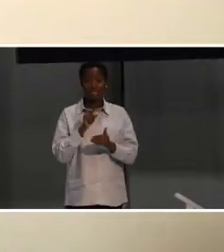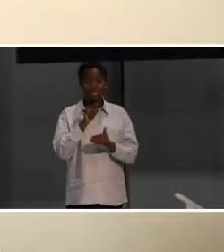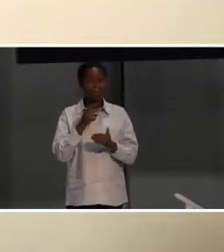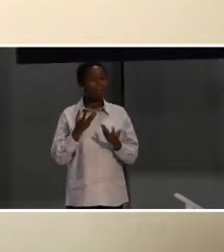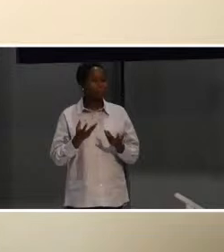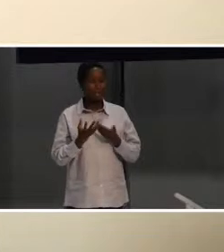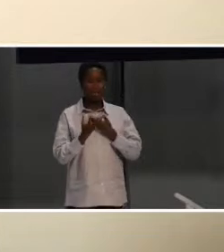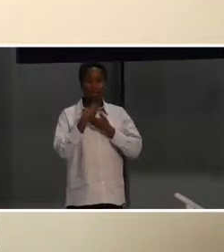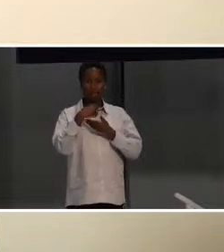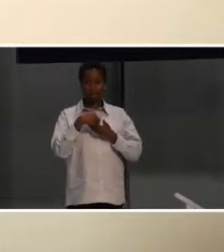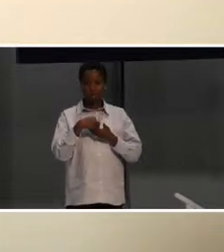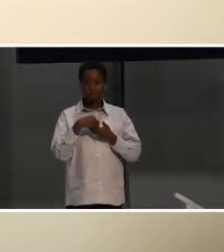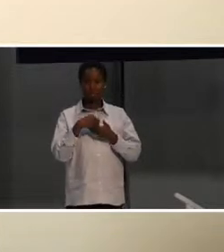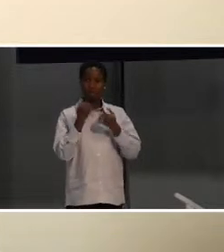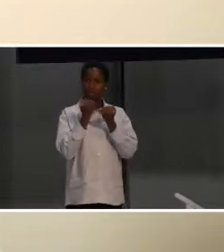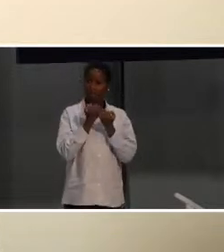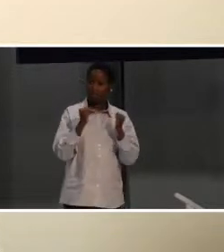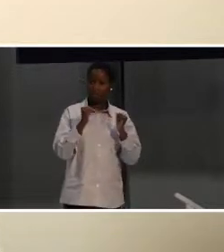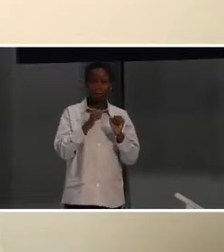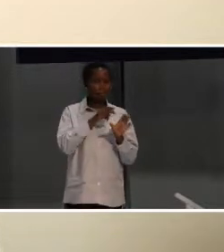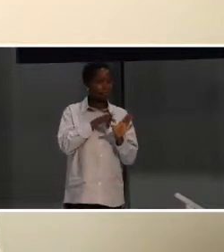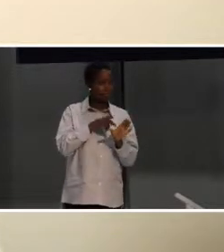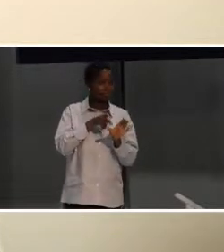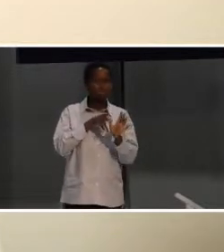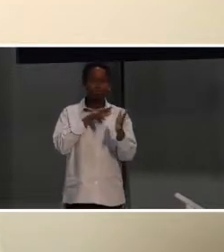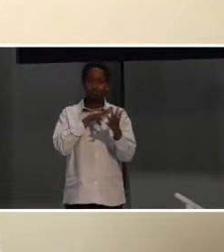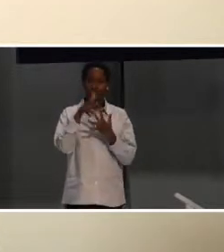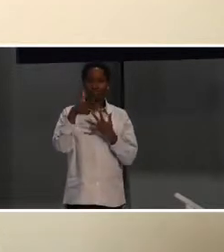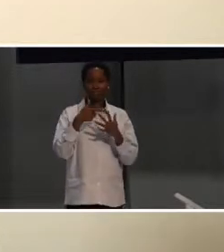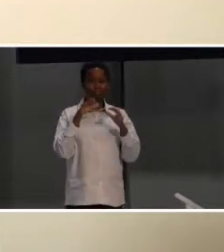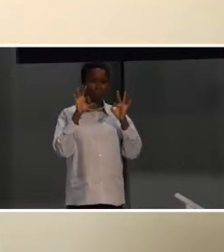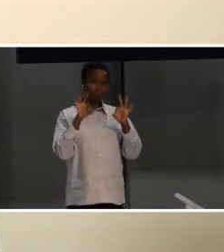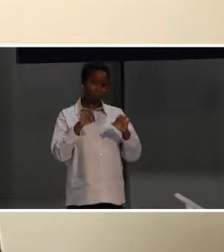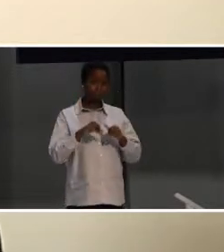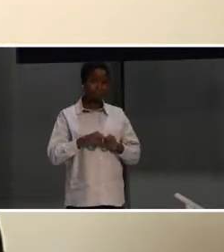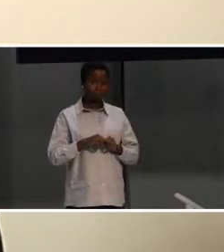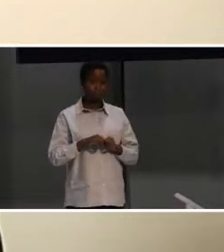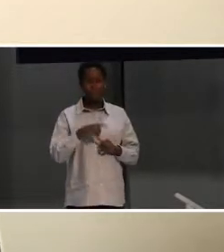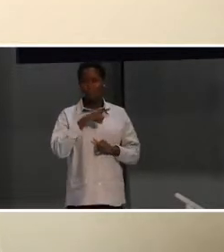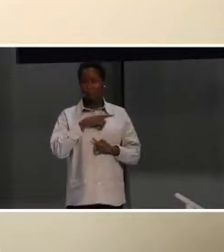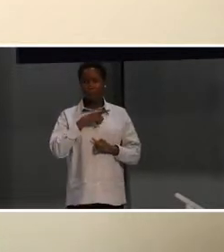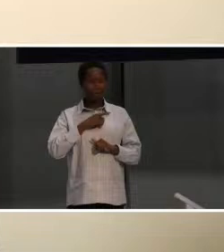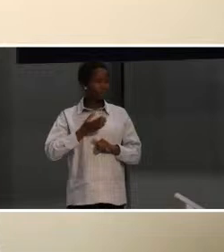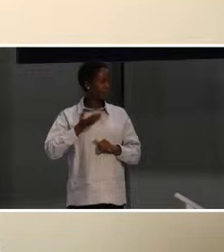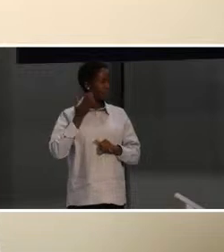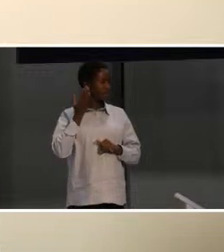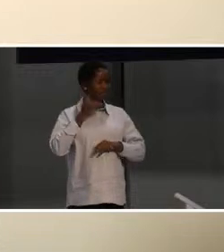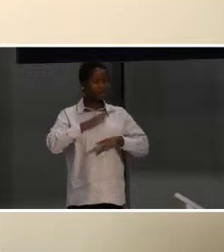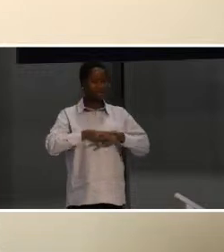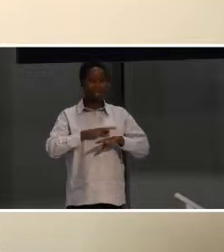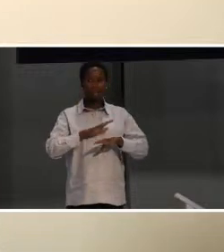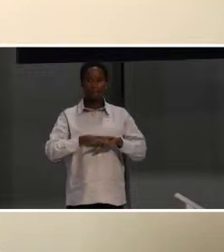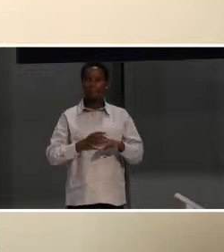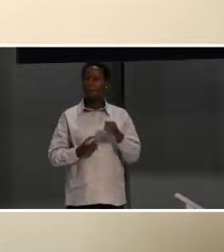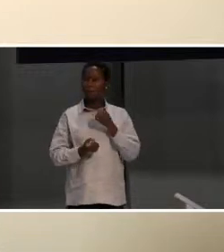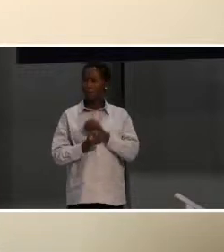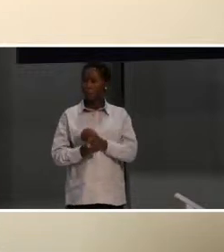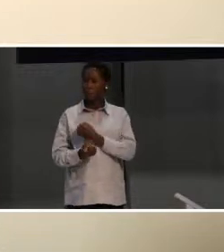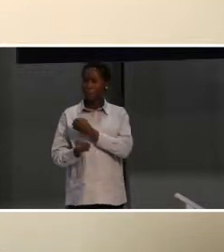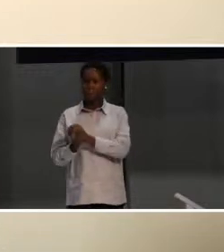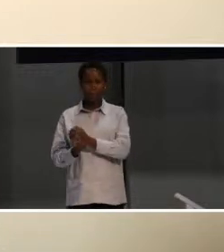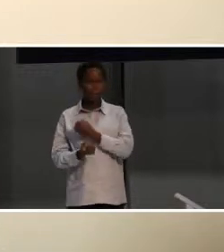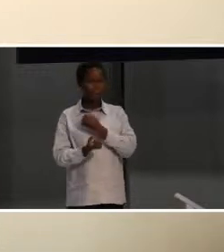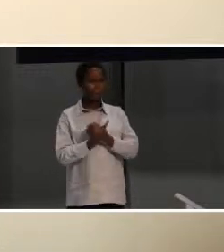participatory, and transparent. In recent times, we have witnessed several instances